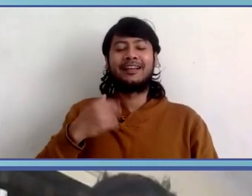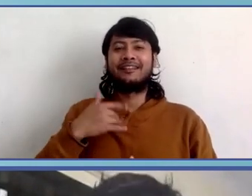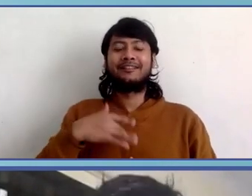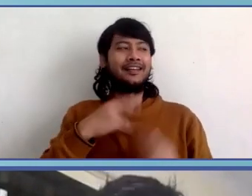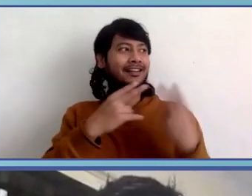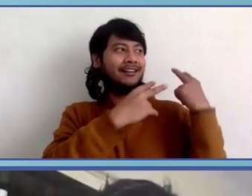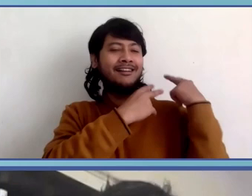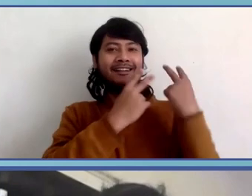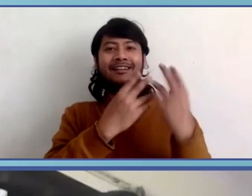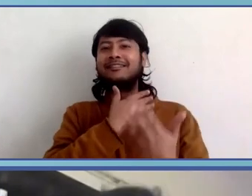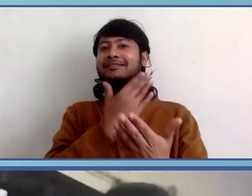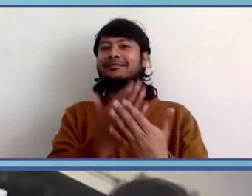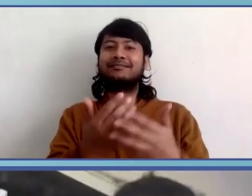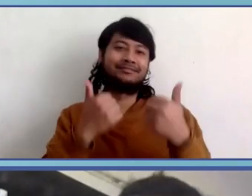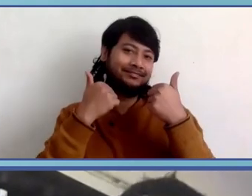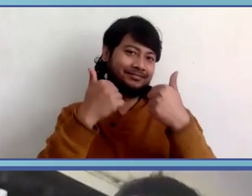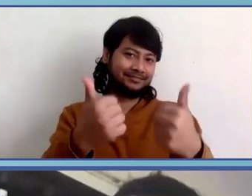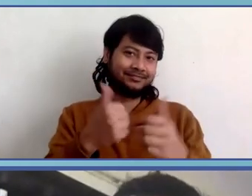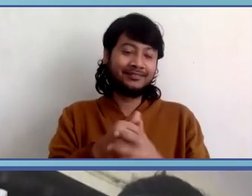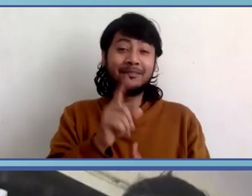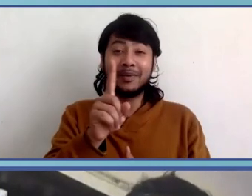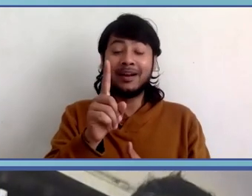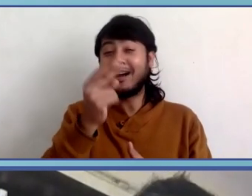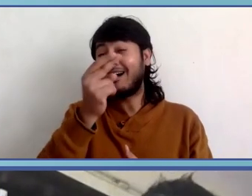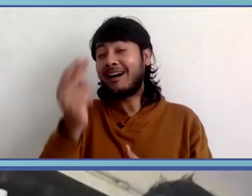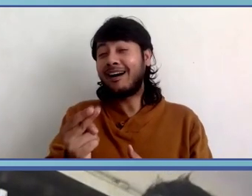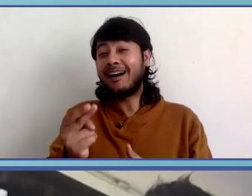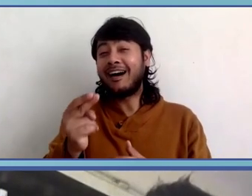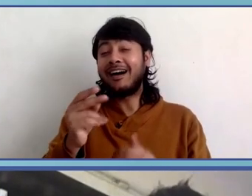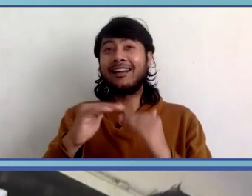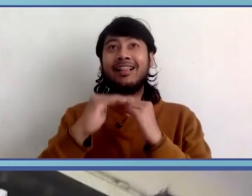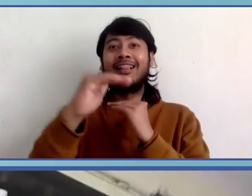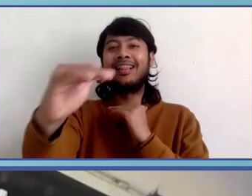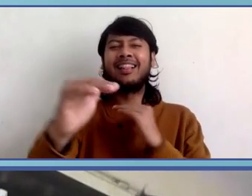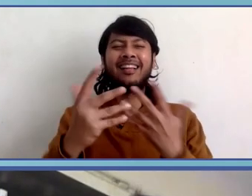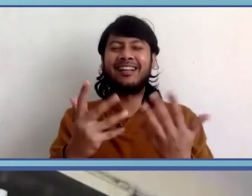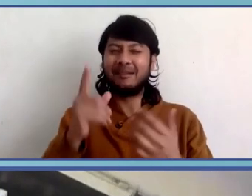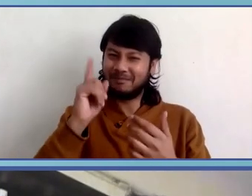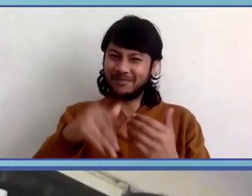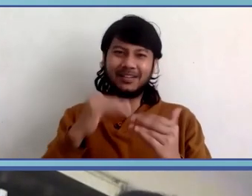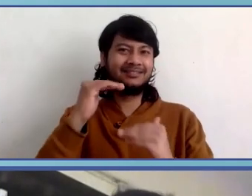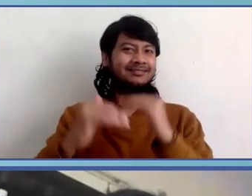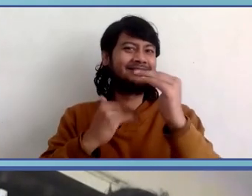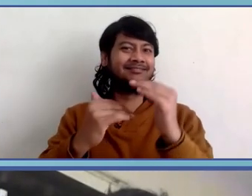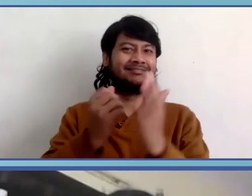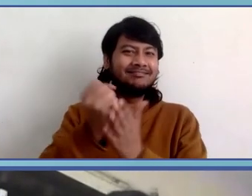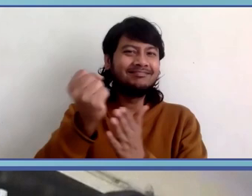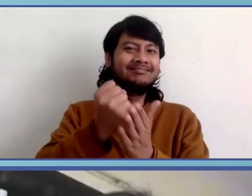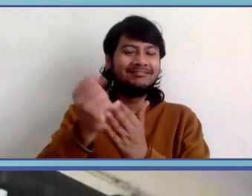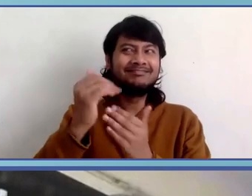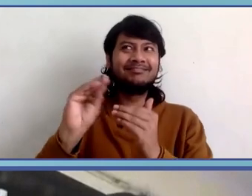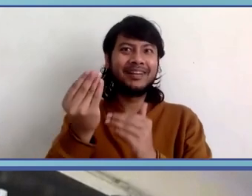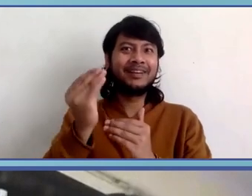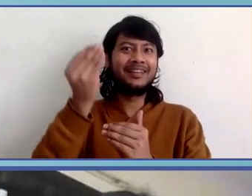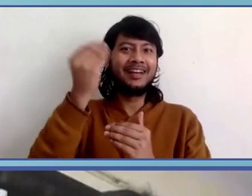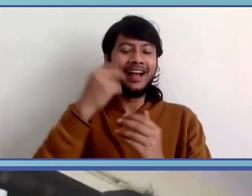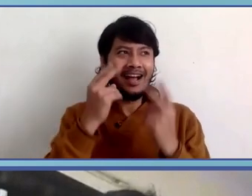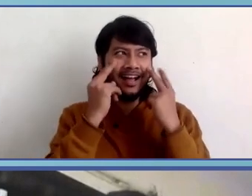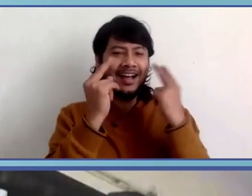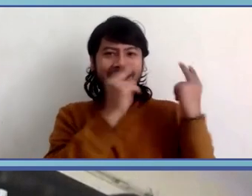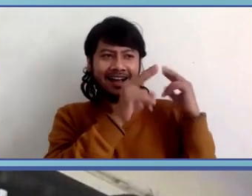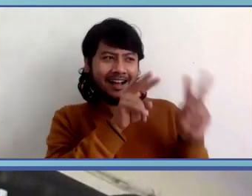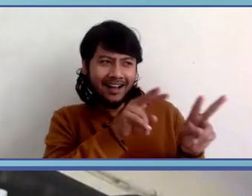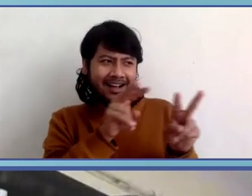artist, there is always scope for improvement. And I look at my artworks and I feel maybe I should do something